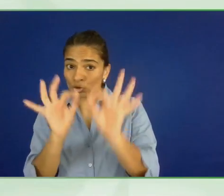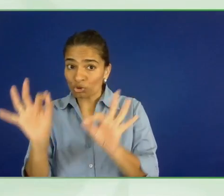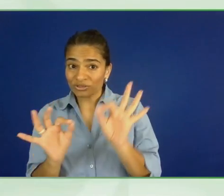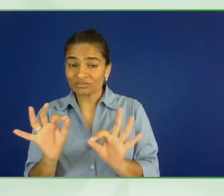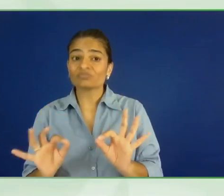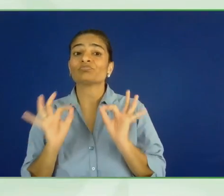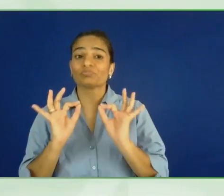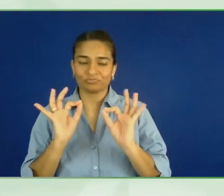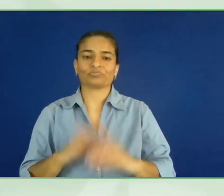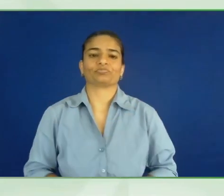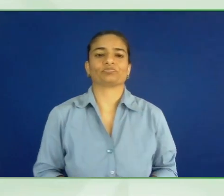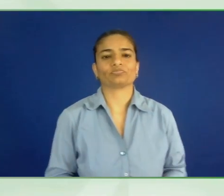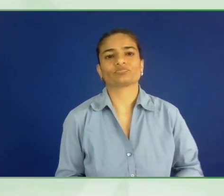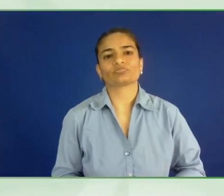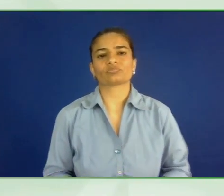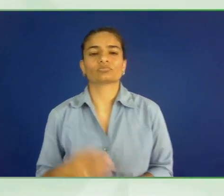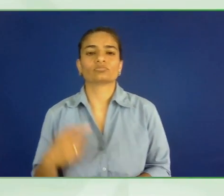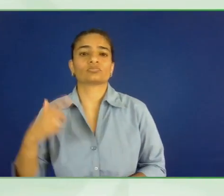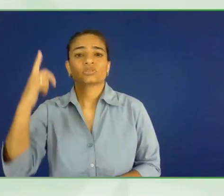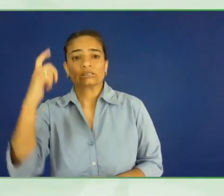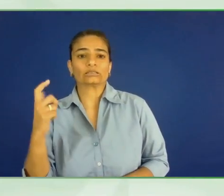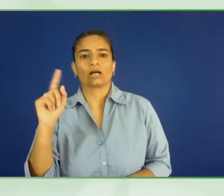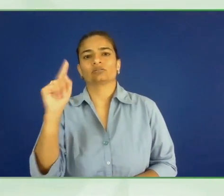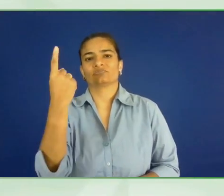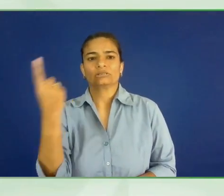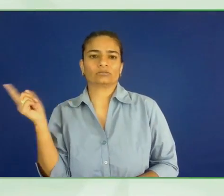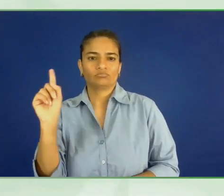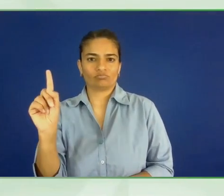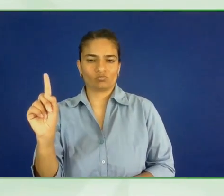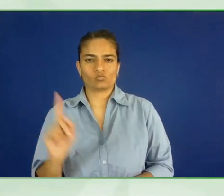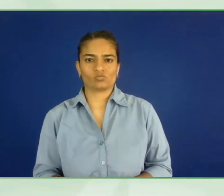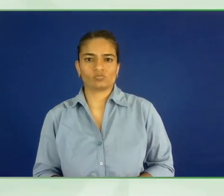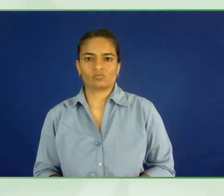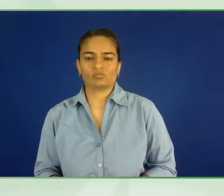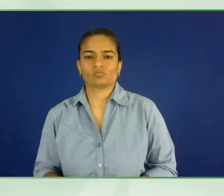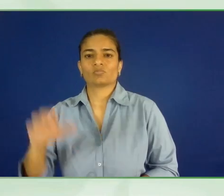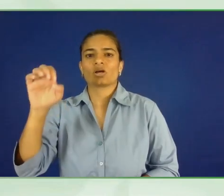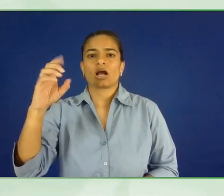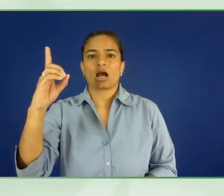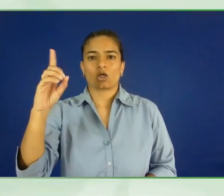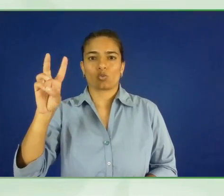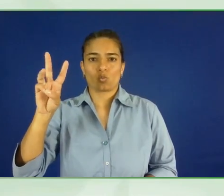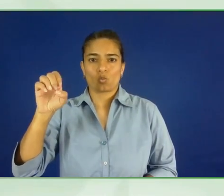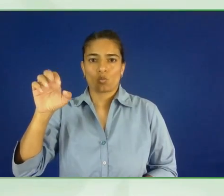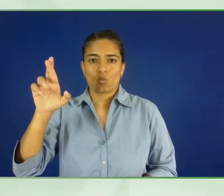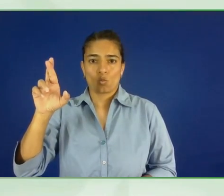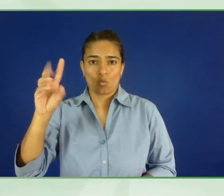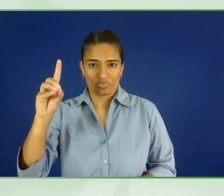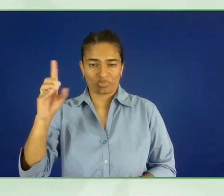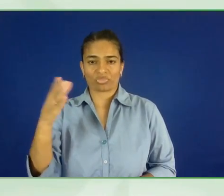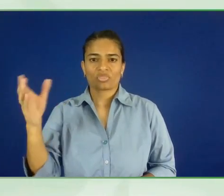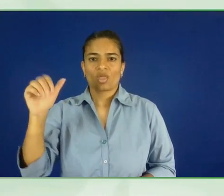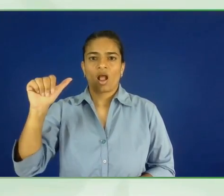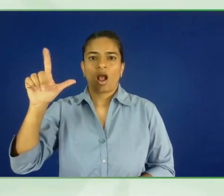Our first speaker is Edurne Alvarez Temon. Yes? Thank you so much.